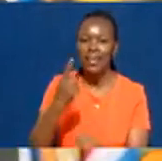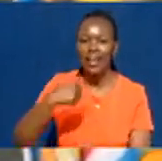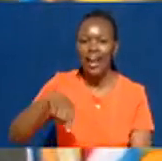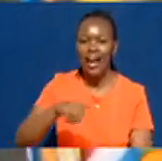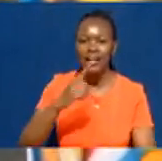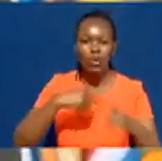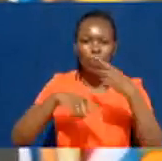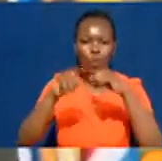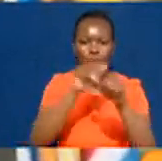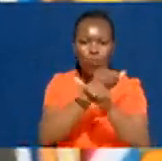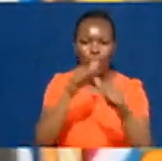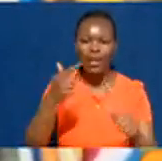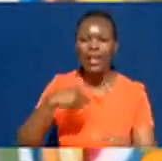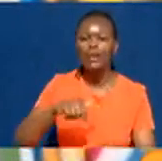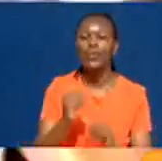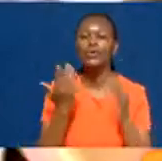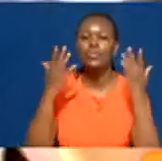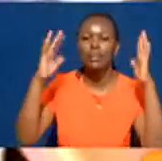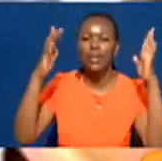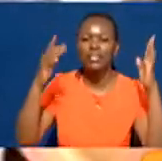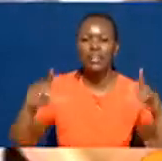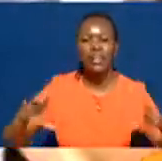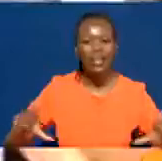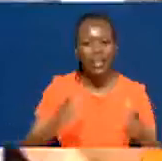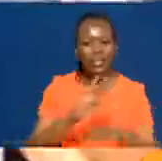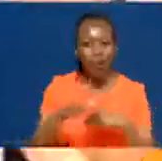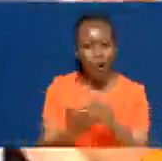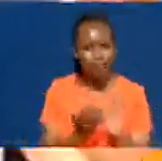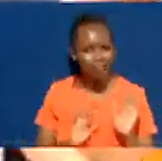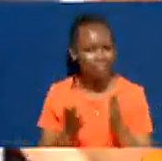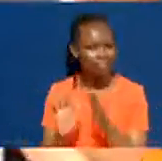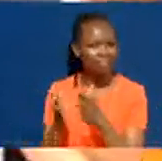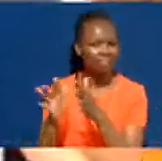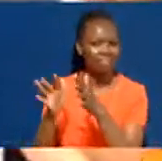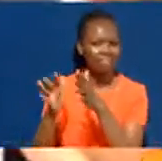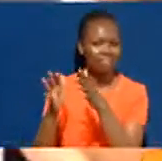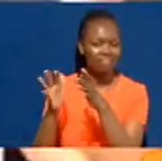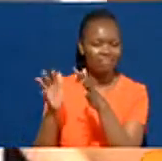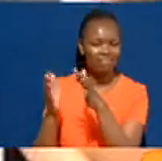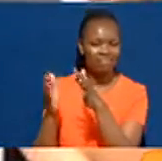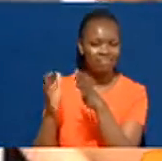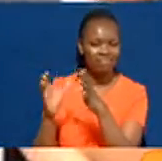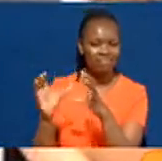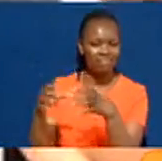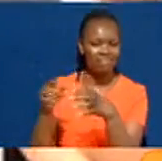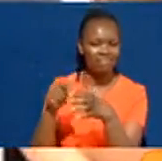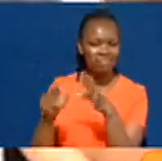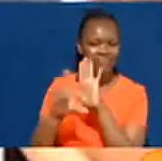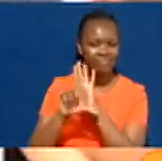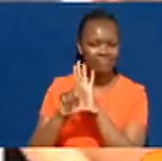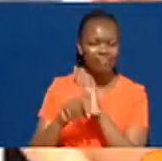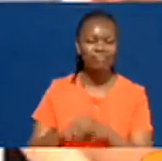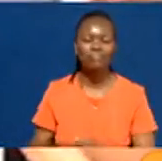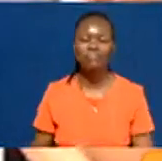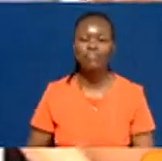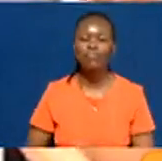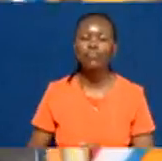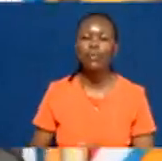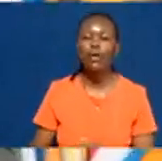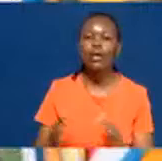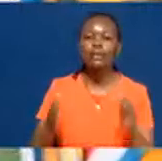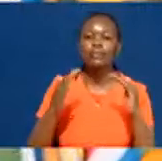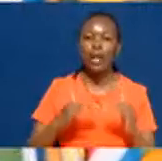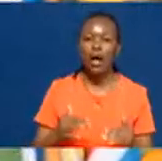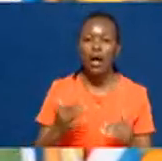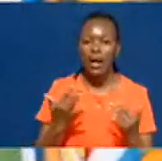and we want to celebrate them. Tuwapige makofi jameni hawa makofi. Let me also say, for good